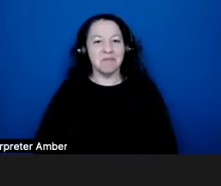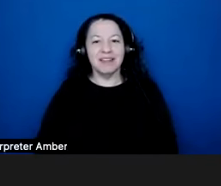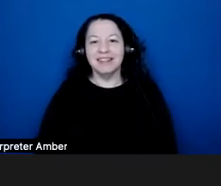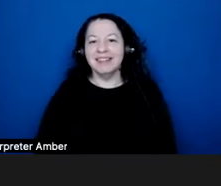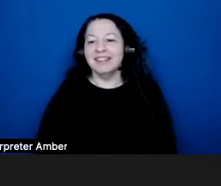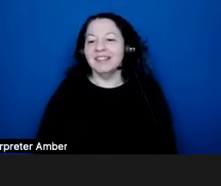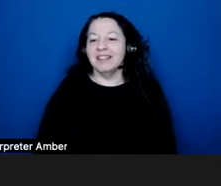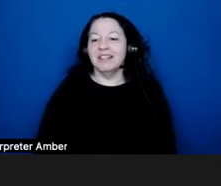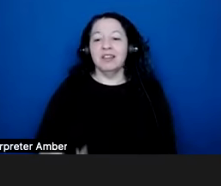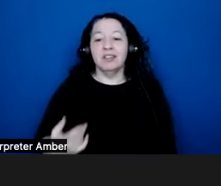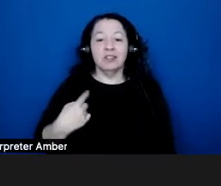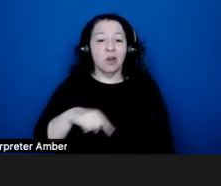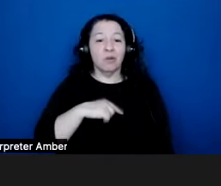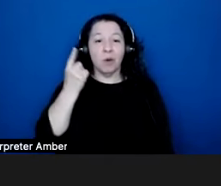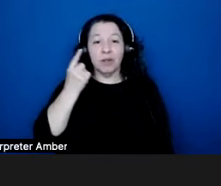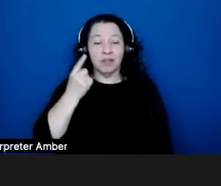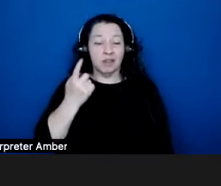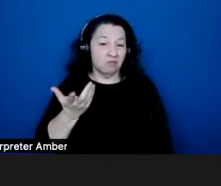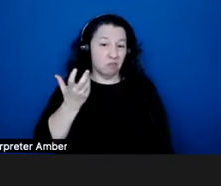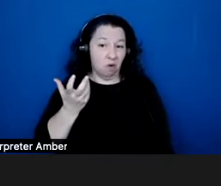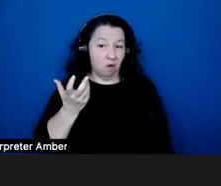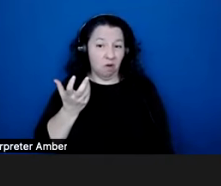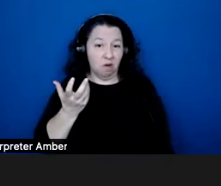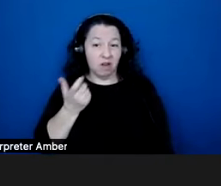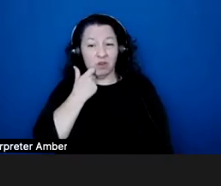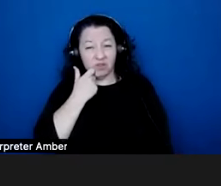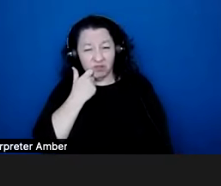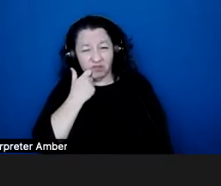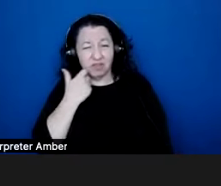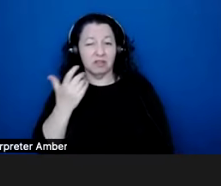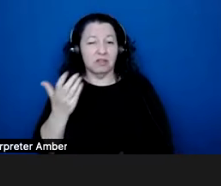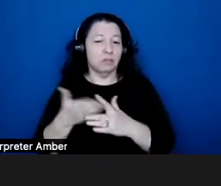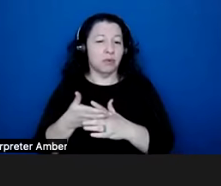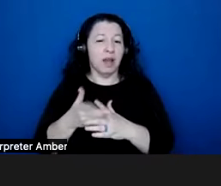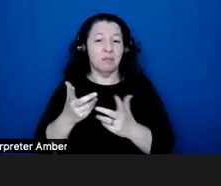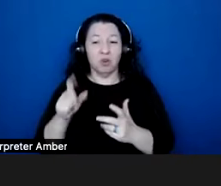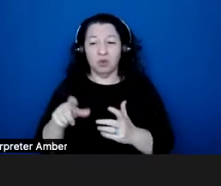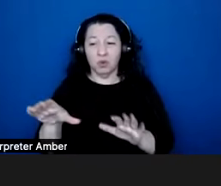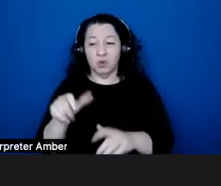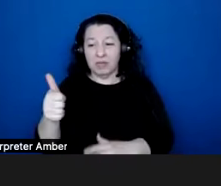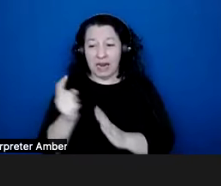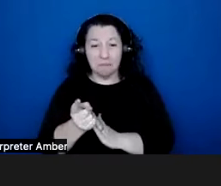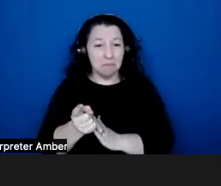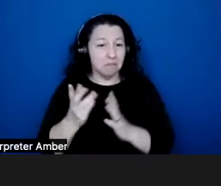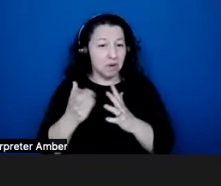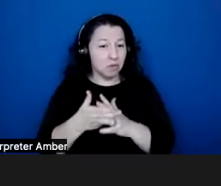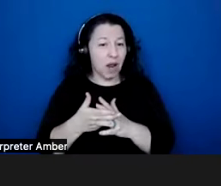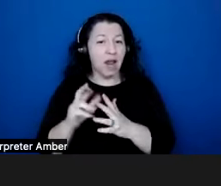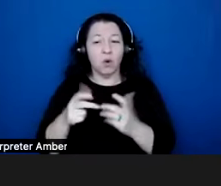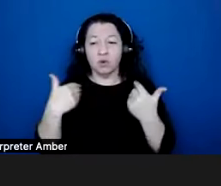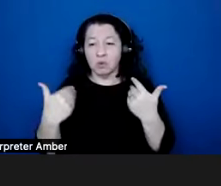What are we thinking? Do you want to take like I know we just kind of had one, but should we take a 10-minute break or push